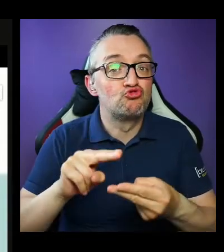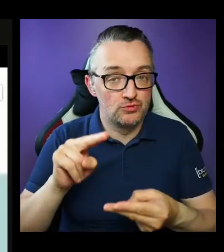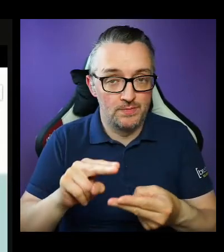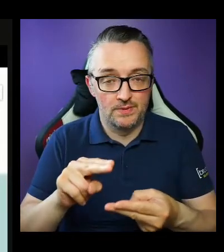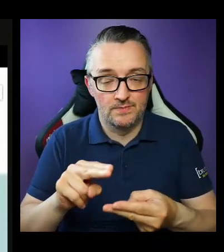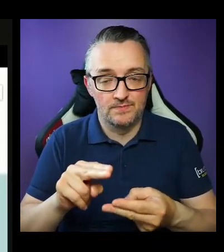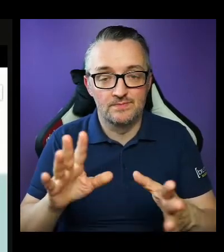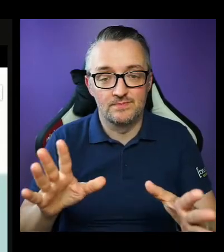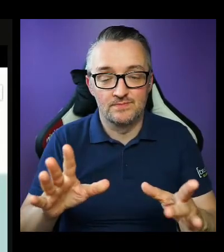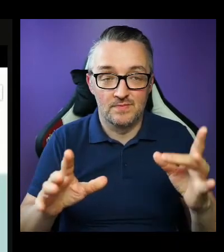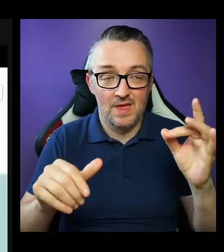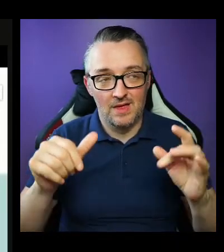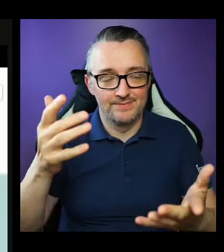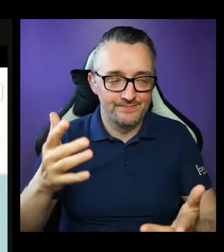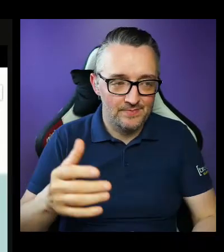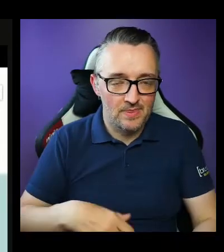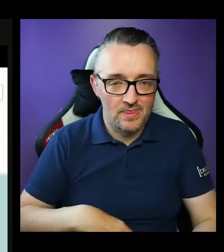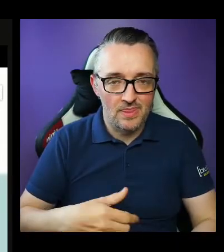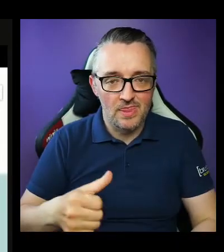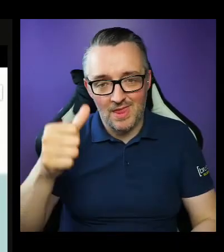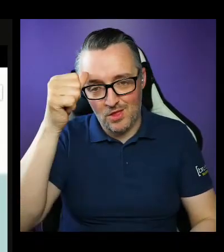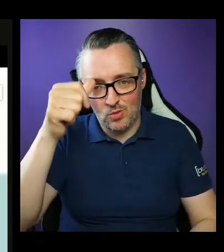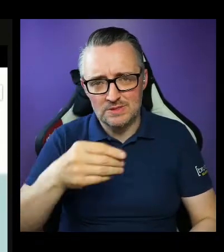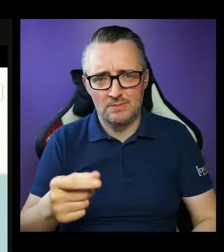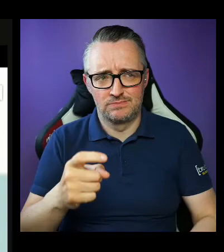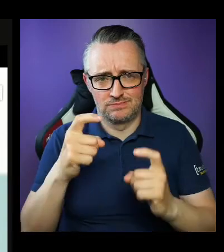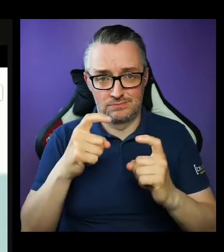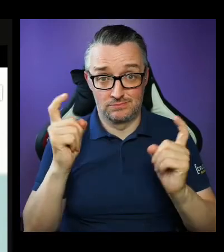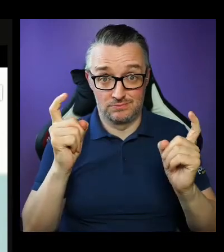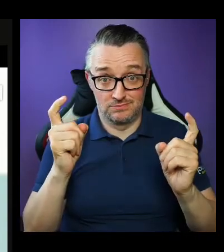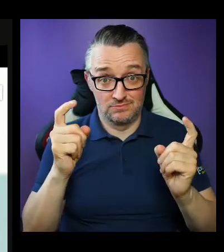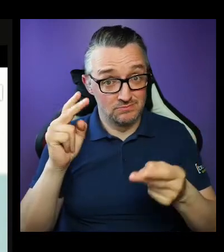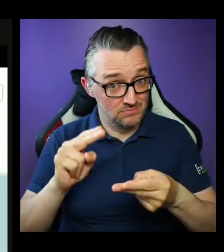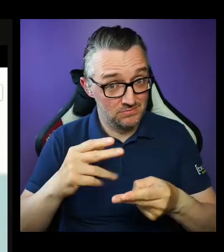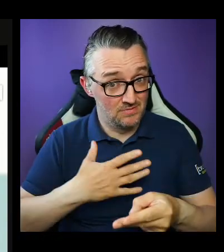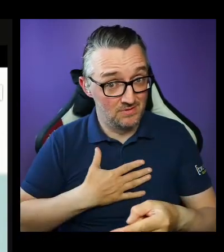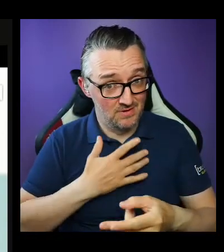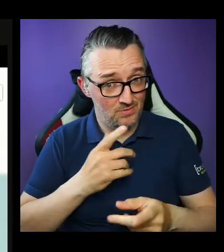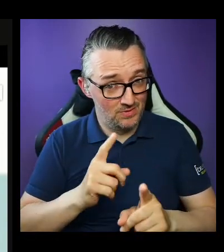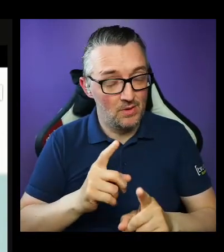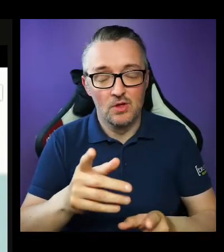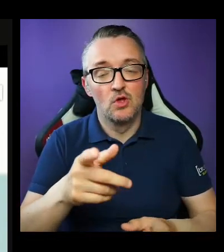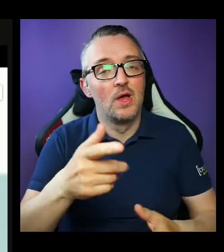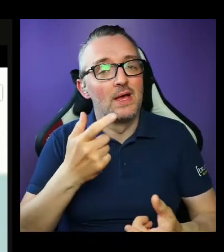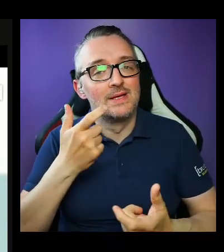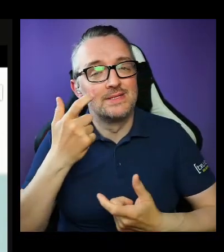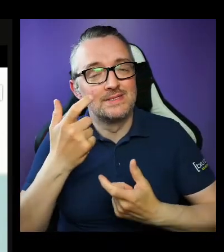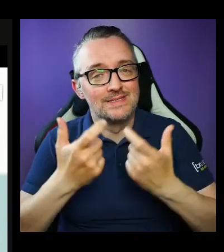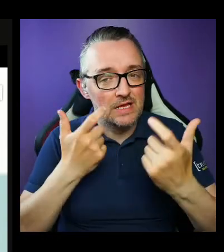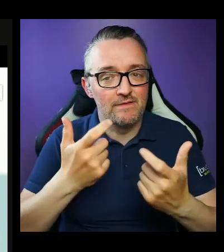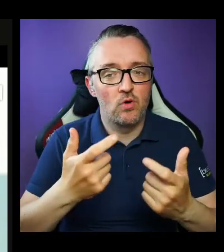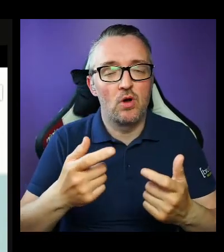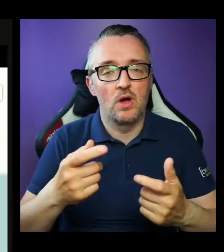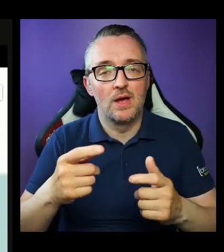And I know this one might be raising some eyebrows. And if you actually search for downsides